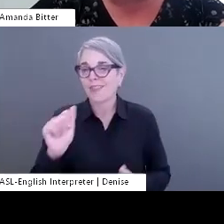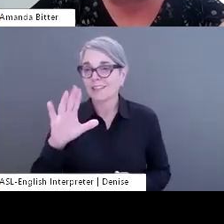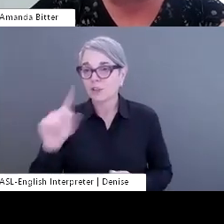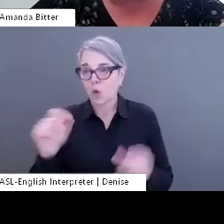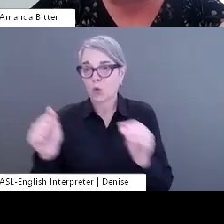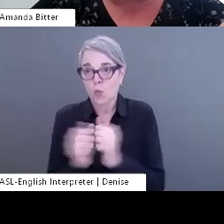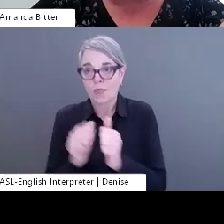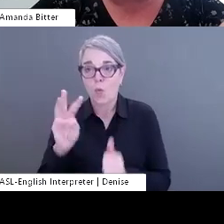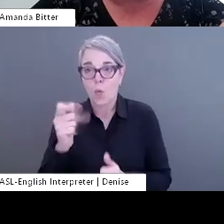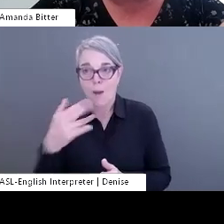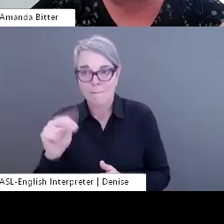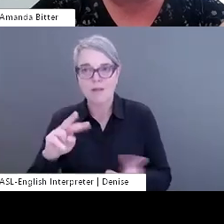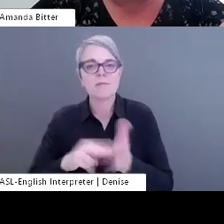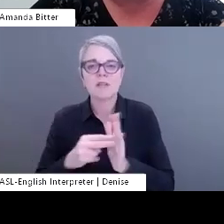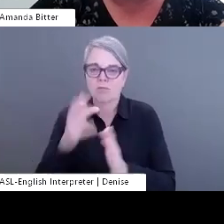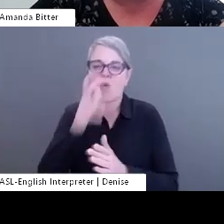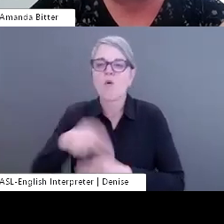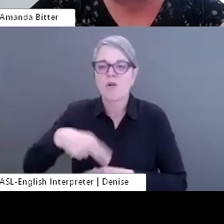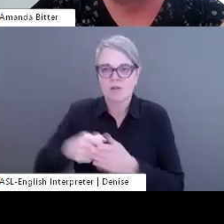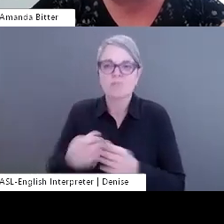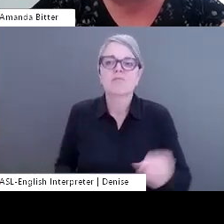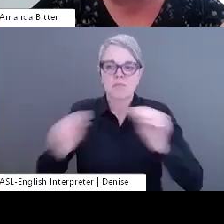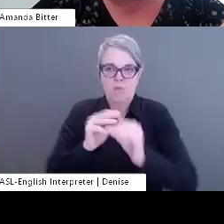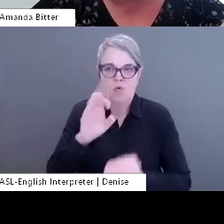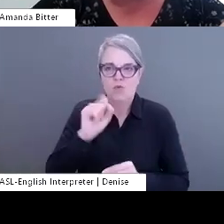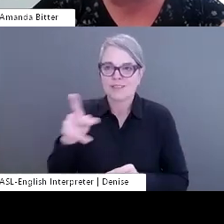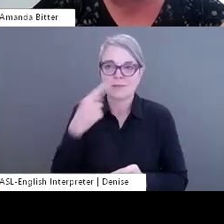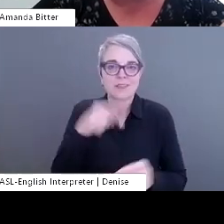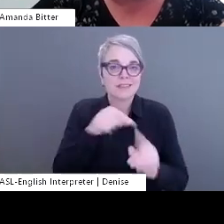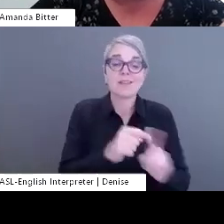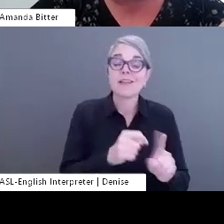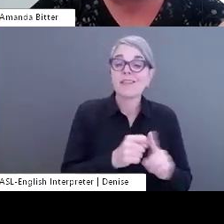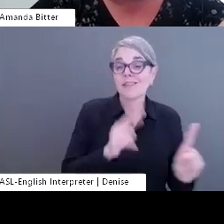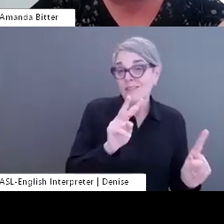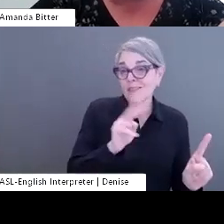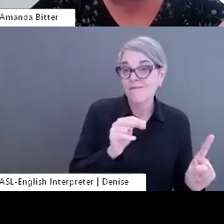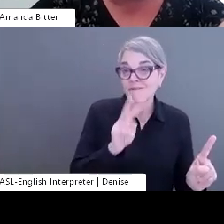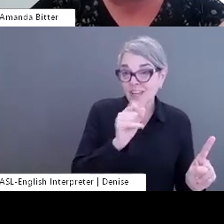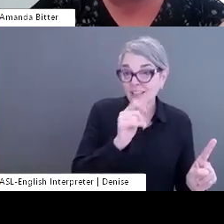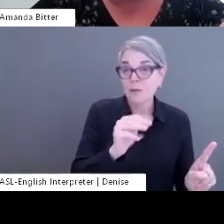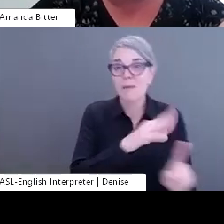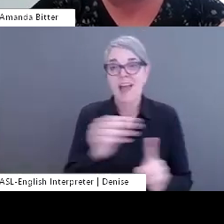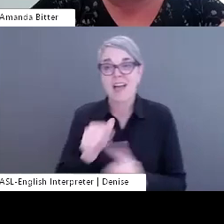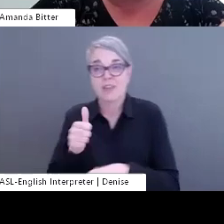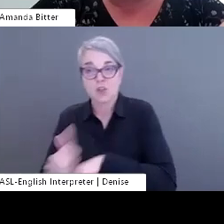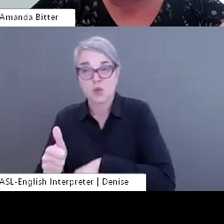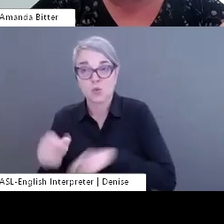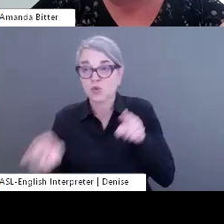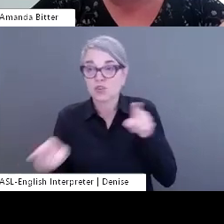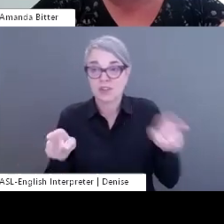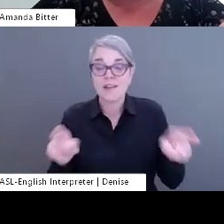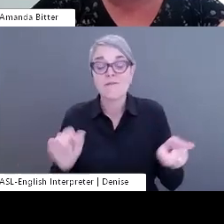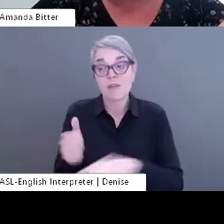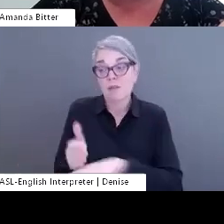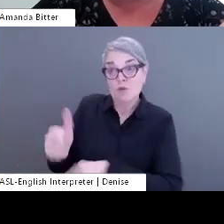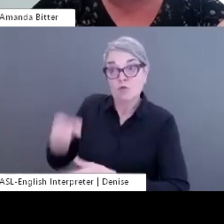and there's really difficulty in placing both the victim and accused, no matter You know what I mean? If the accused is charged,